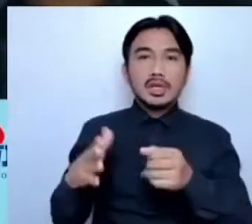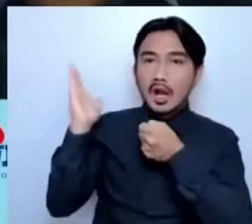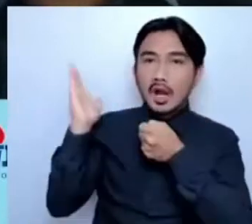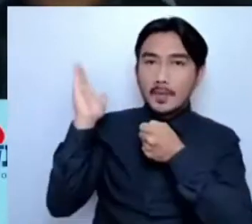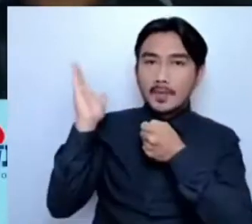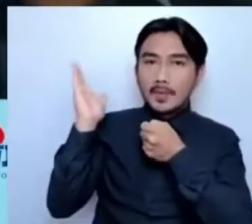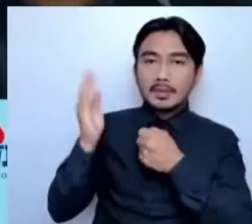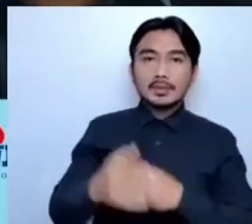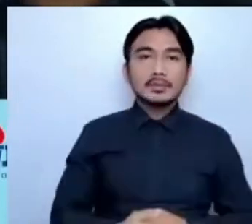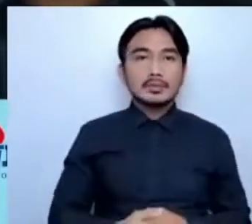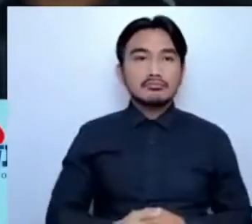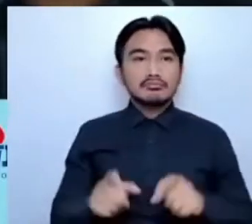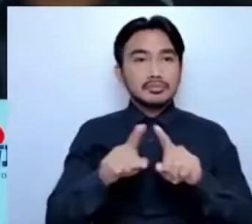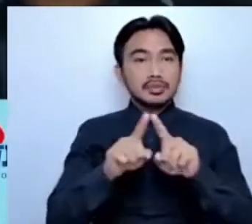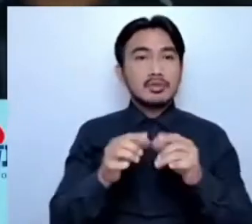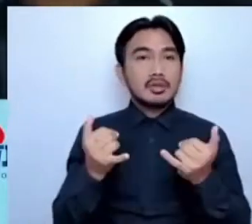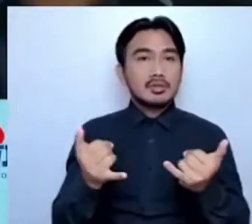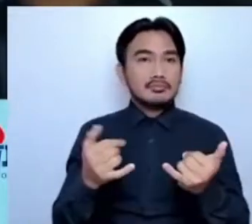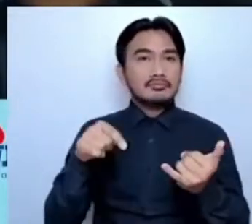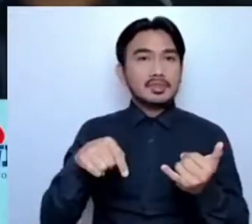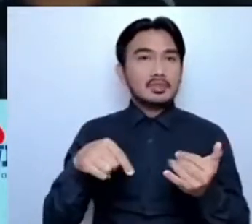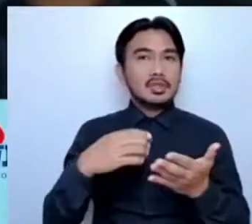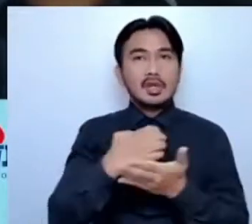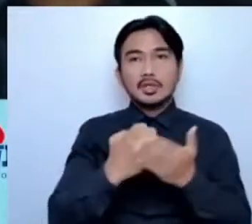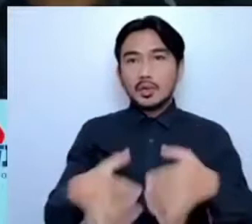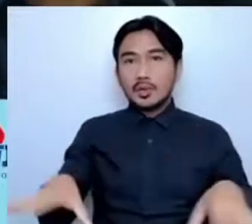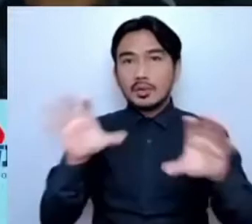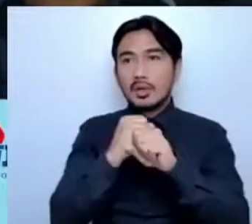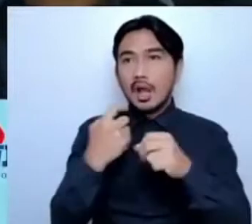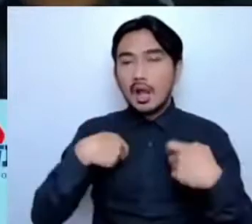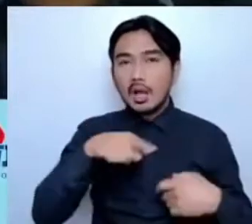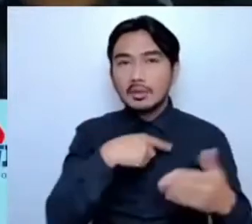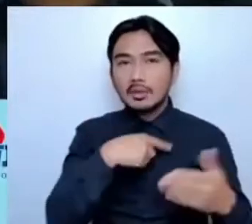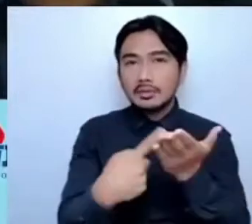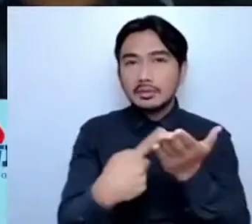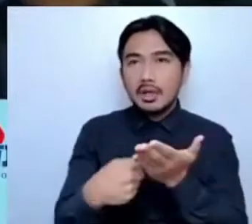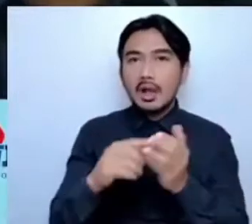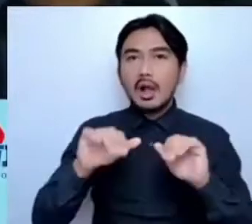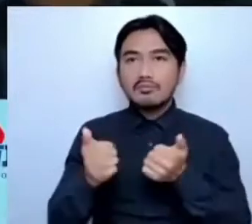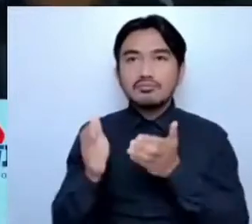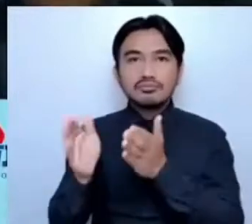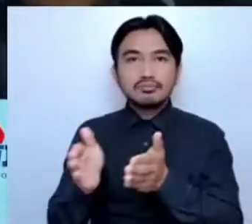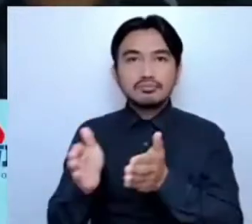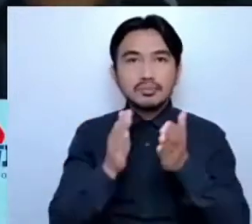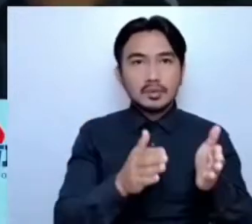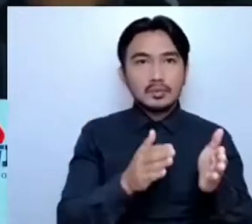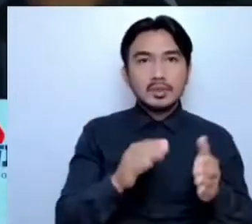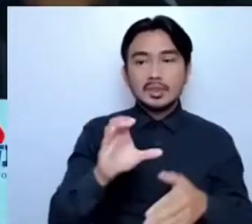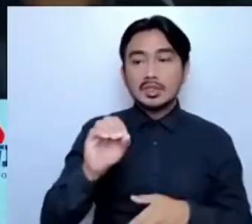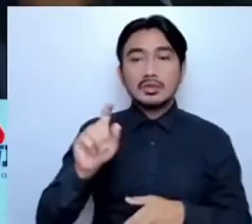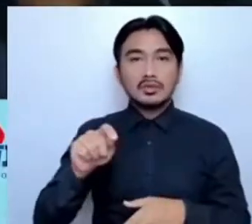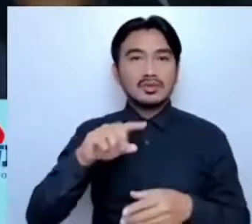at the end of this episode, we will be talking about the alternative classroom observation for you